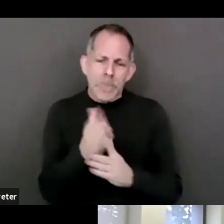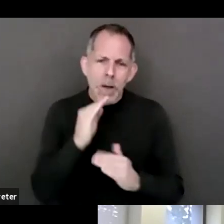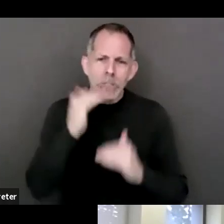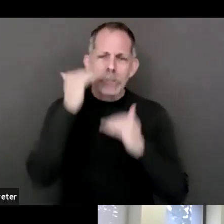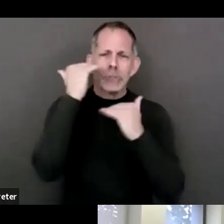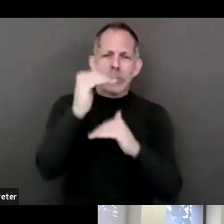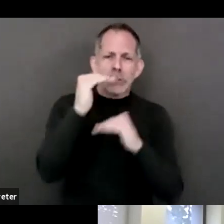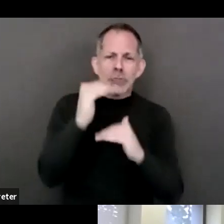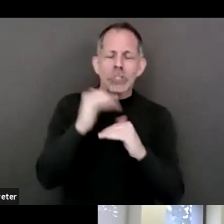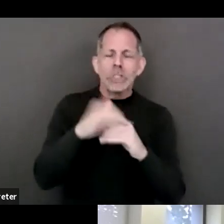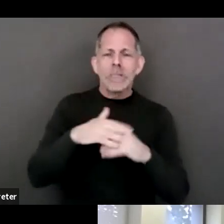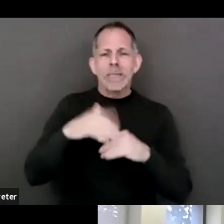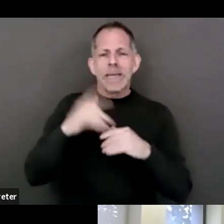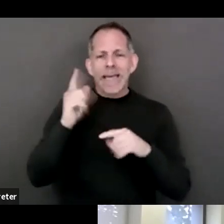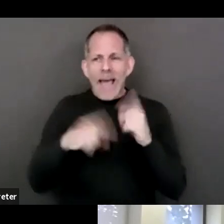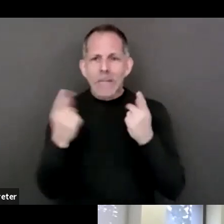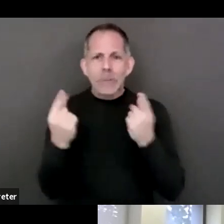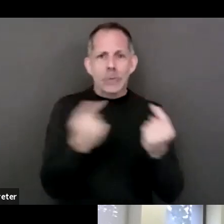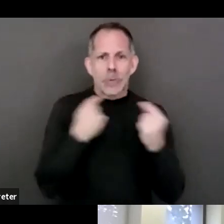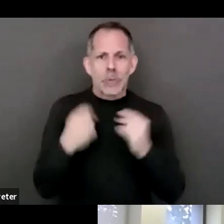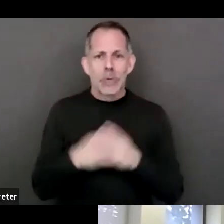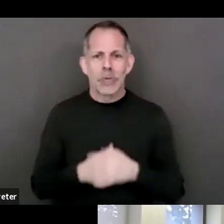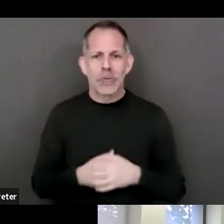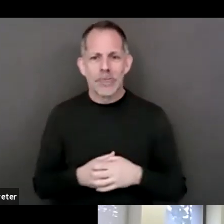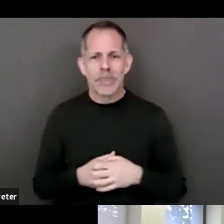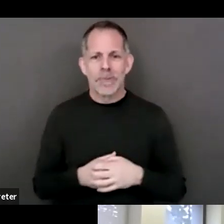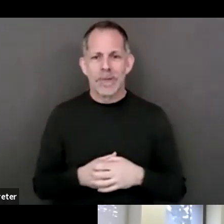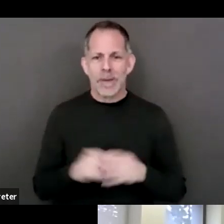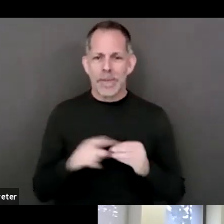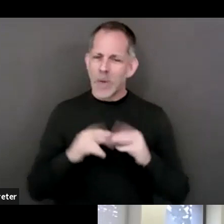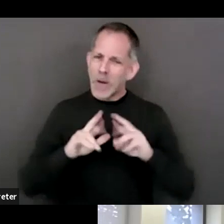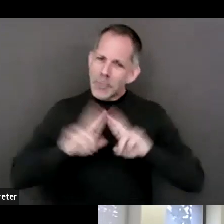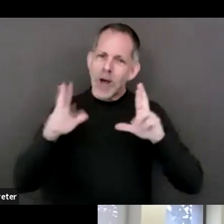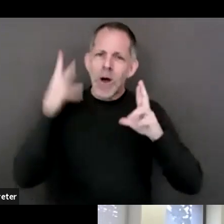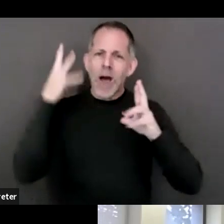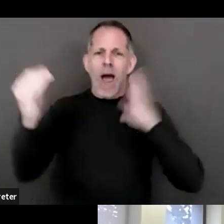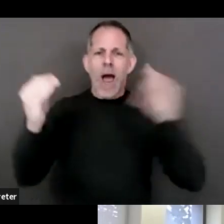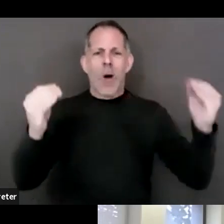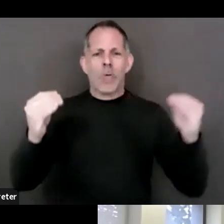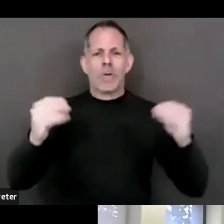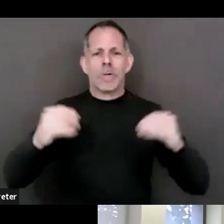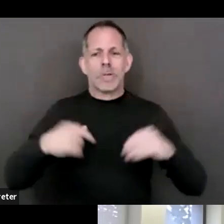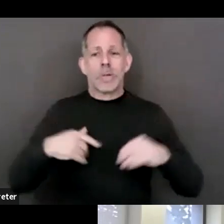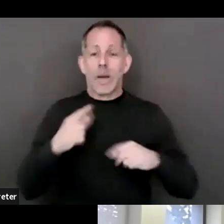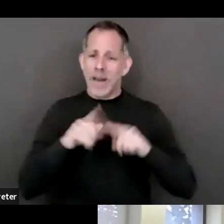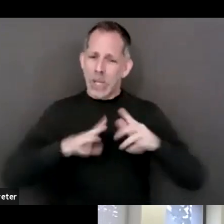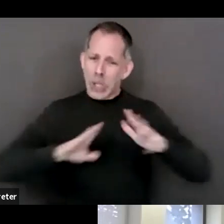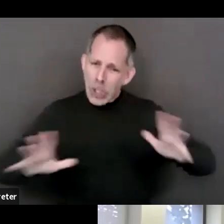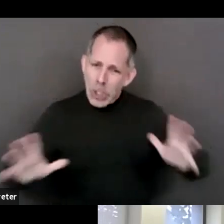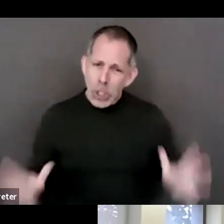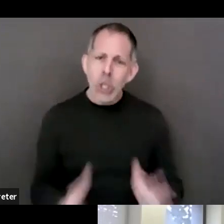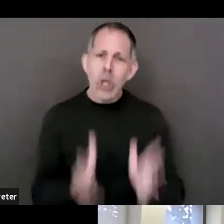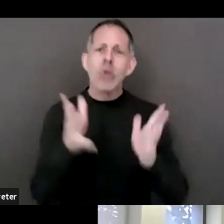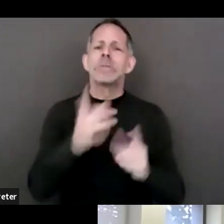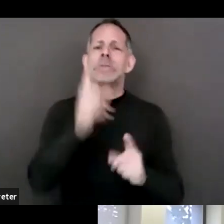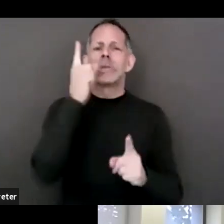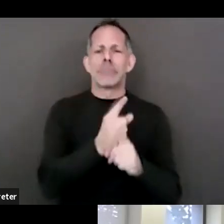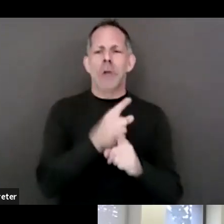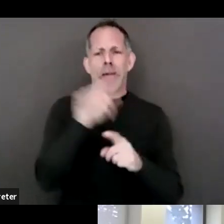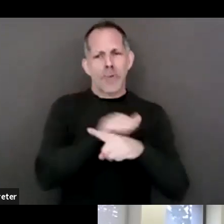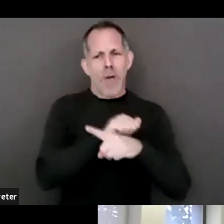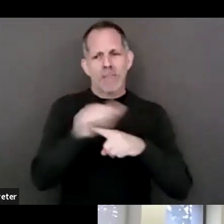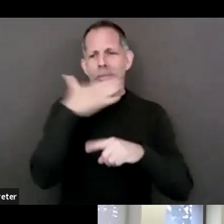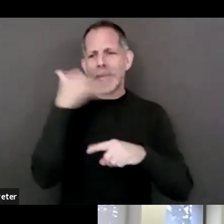resolute in pushing folks to do the right thing, wear your masks, socially distance, get vaccinated. At this